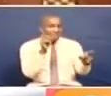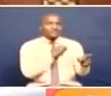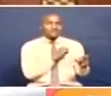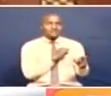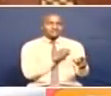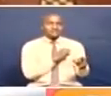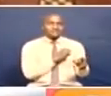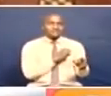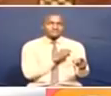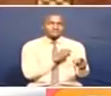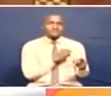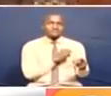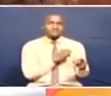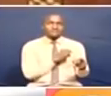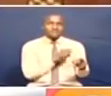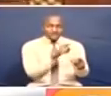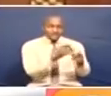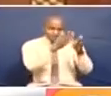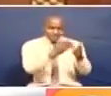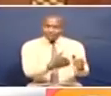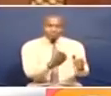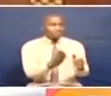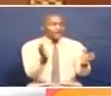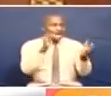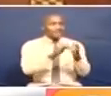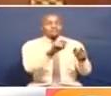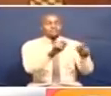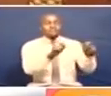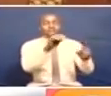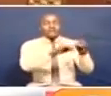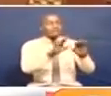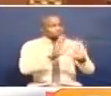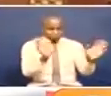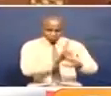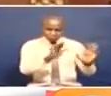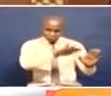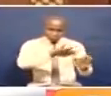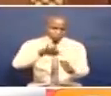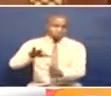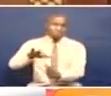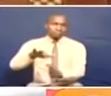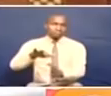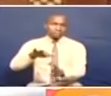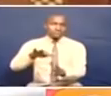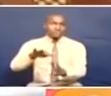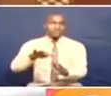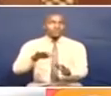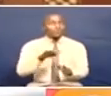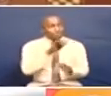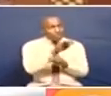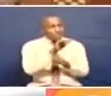MFI in law, that person should not sit again for purposes of the next election. So you're actually calling